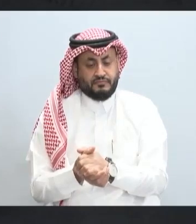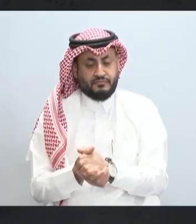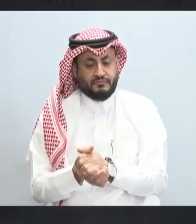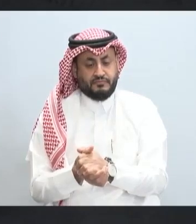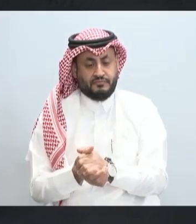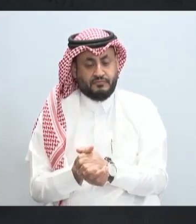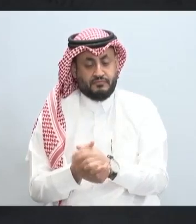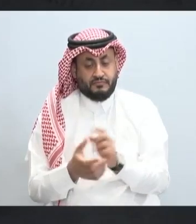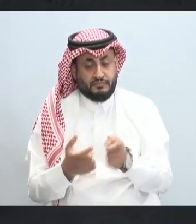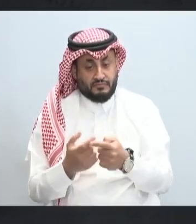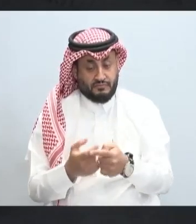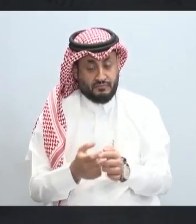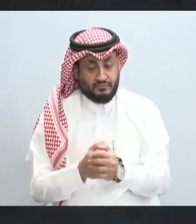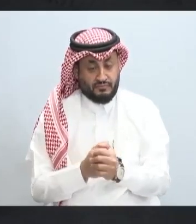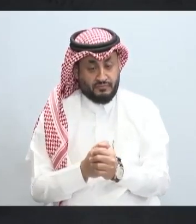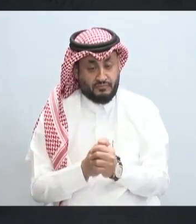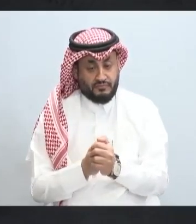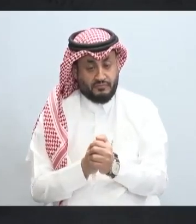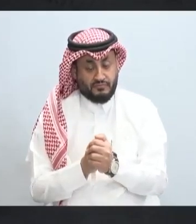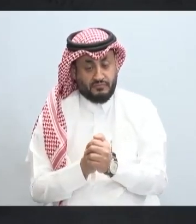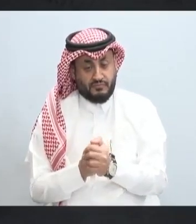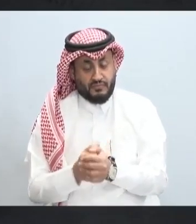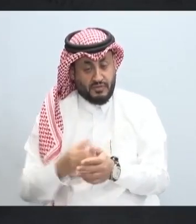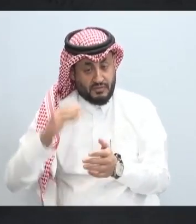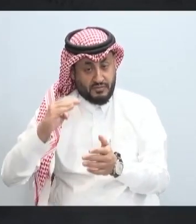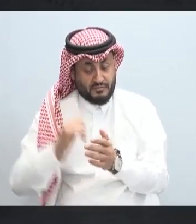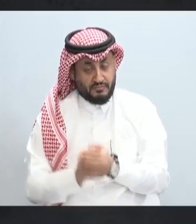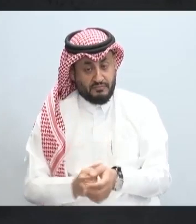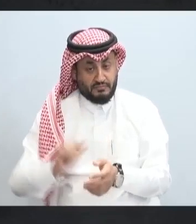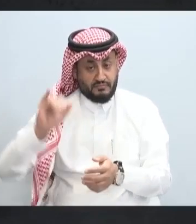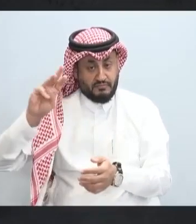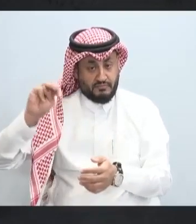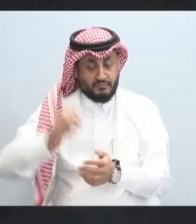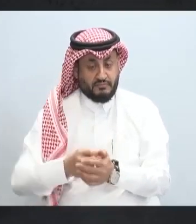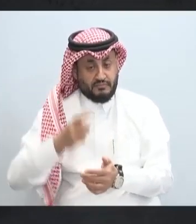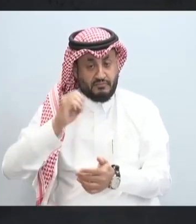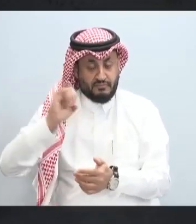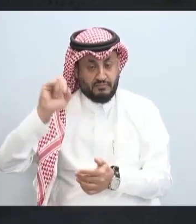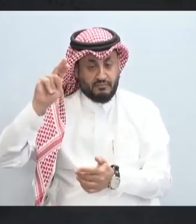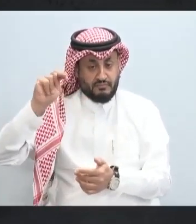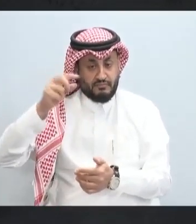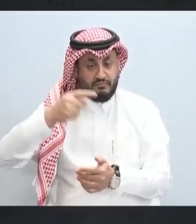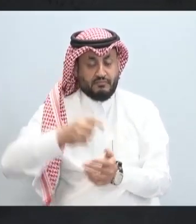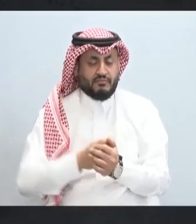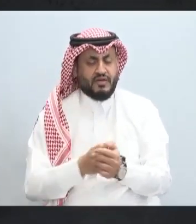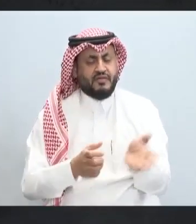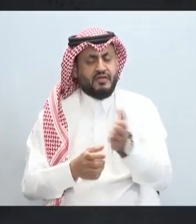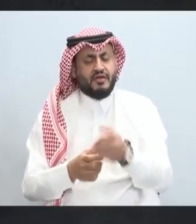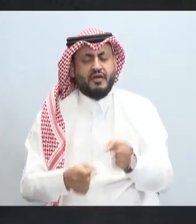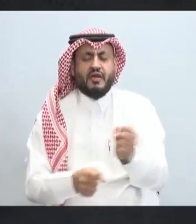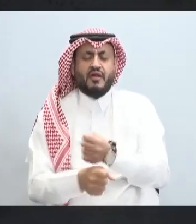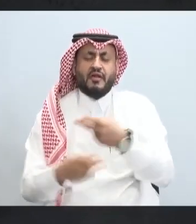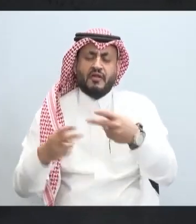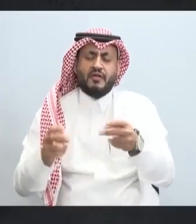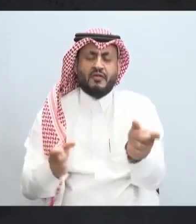our question with, I am going. And then we can name any of the activities we can